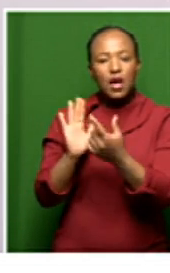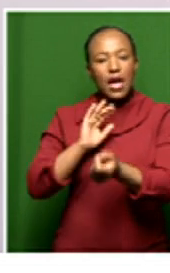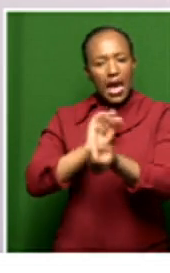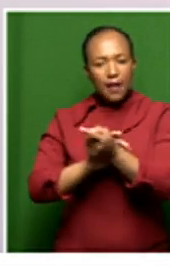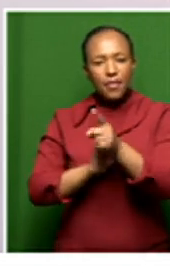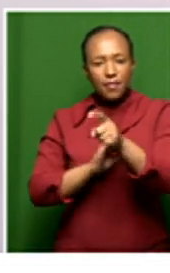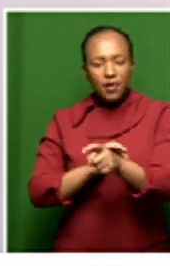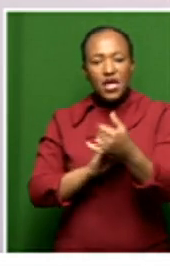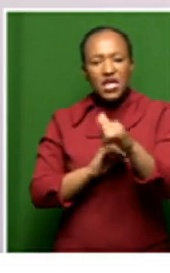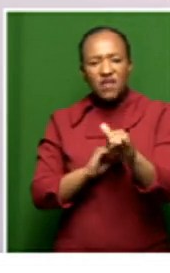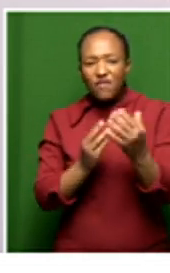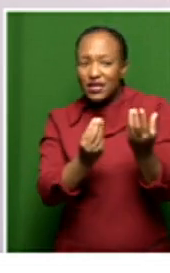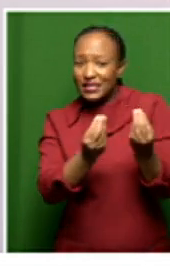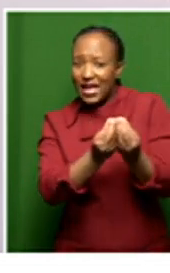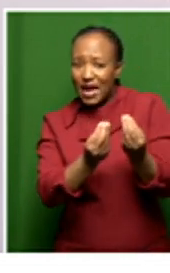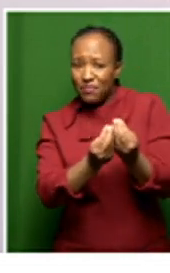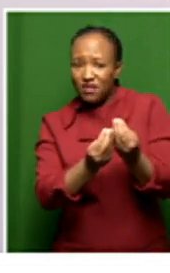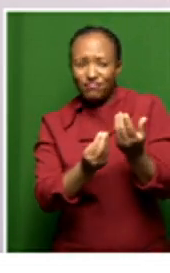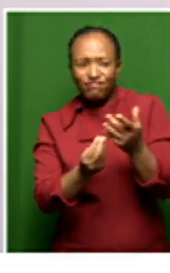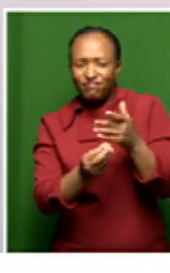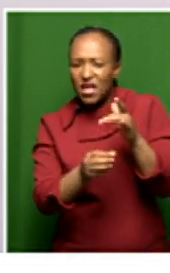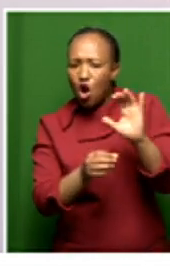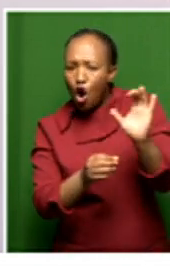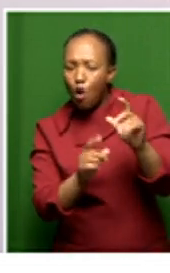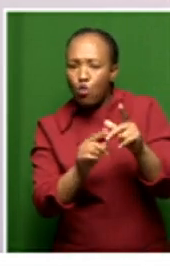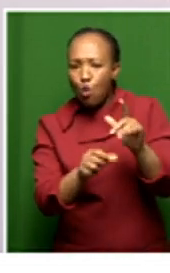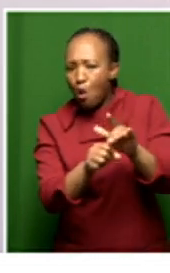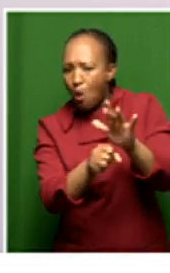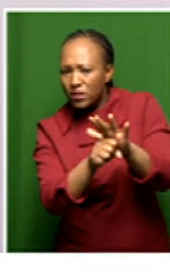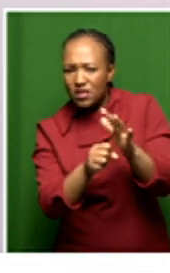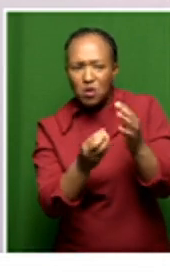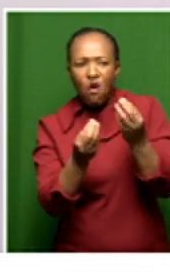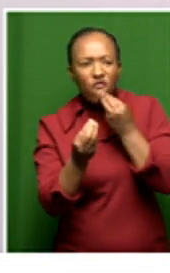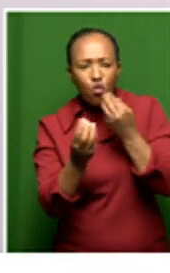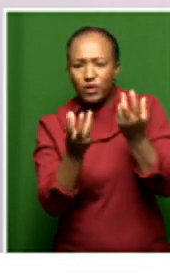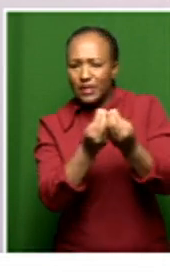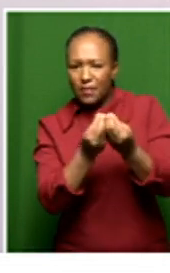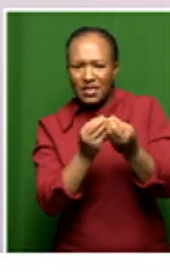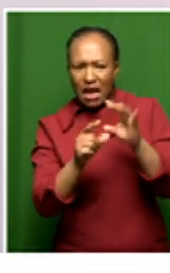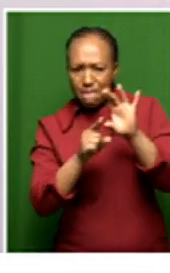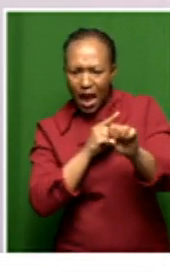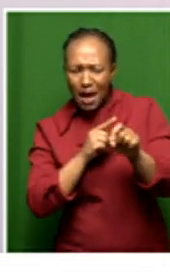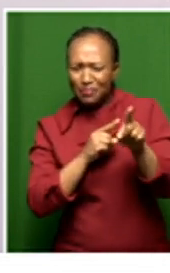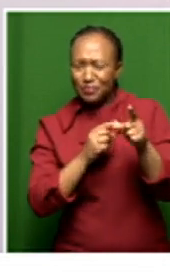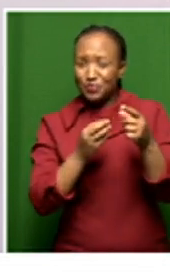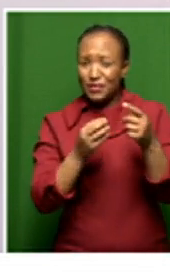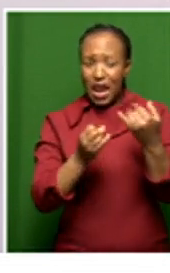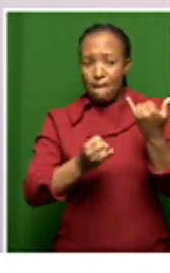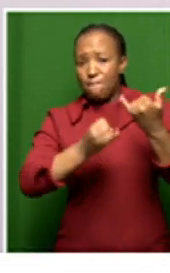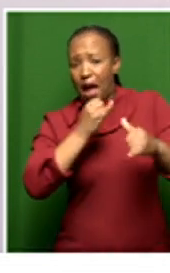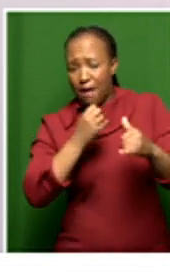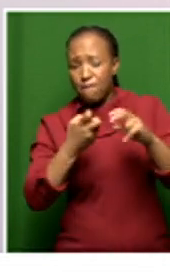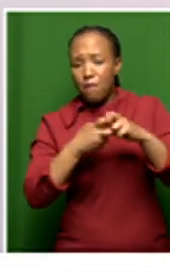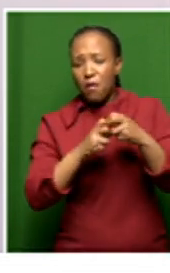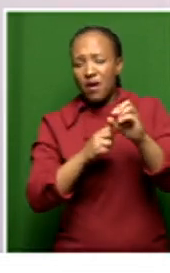is a product when the supplier actually realizes that there is a defect or a problem